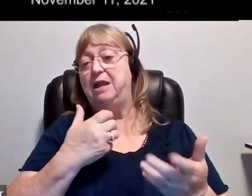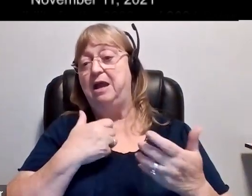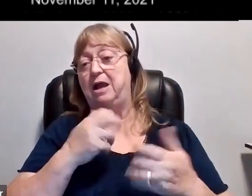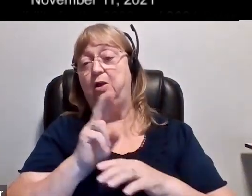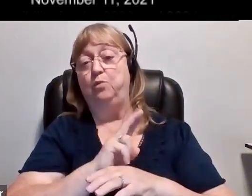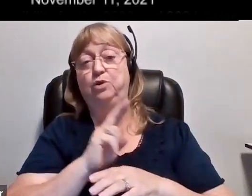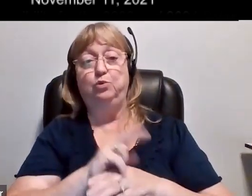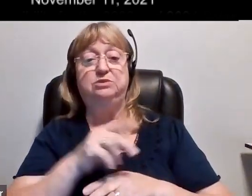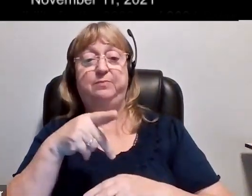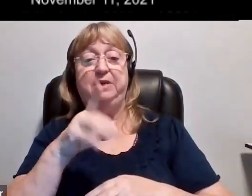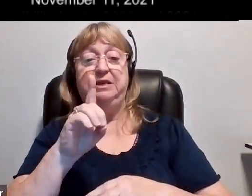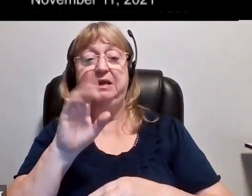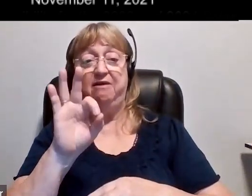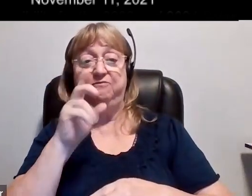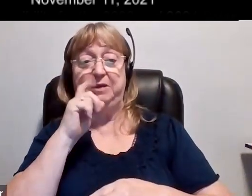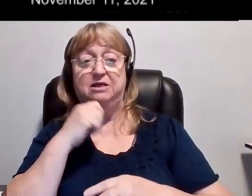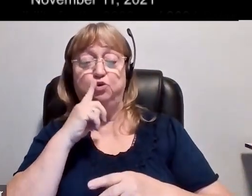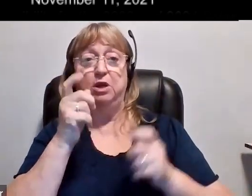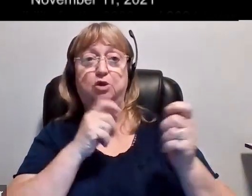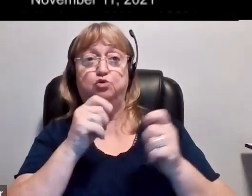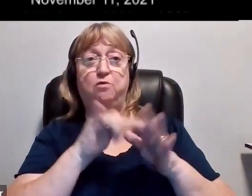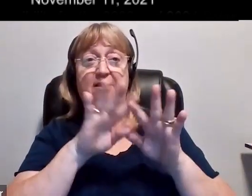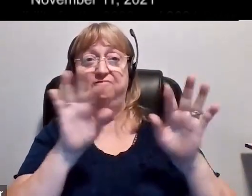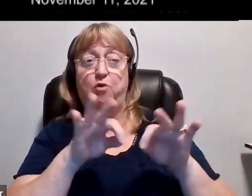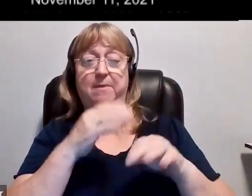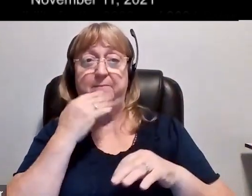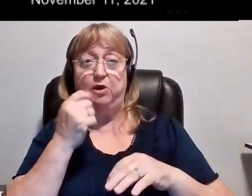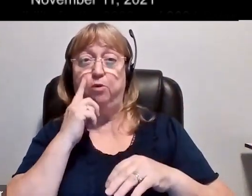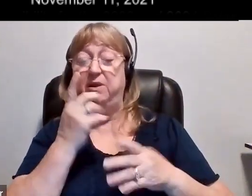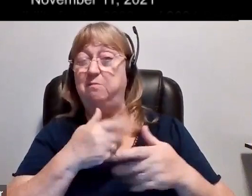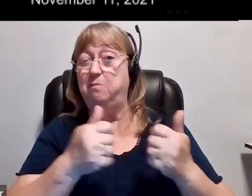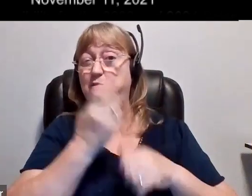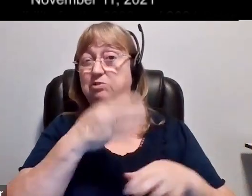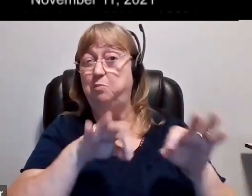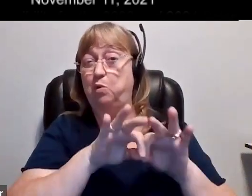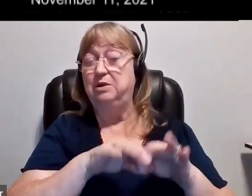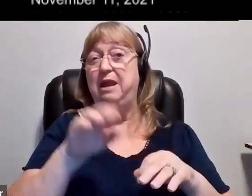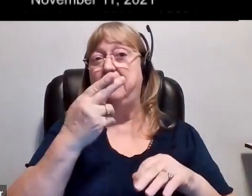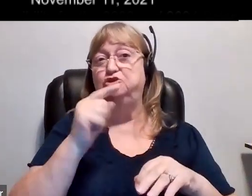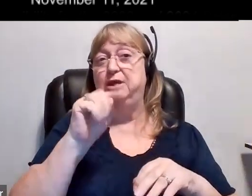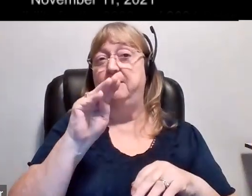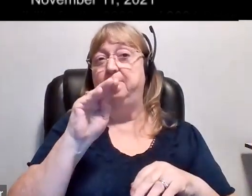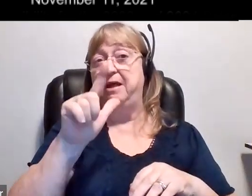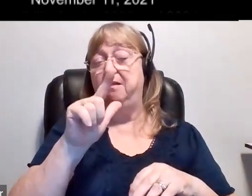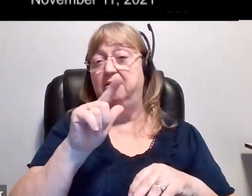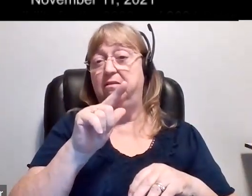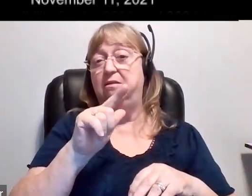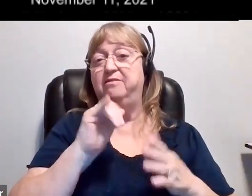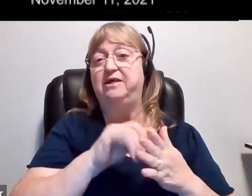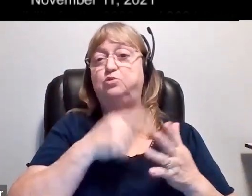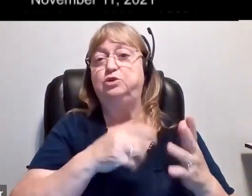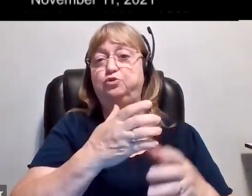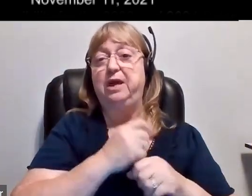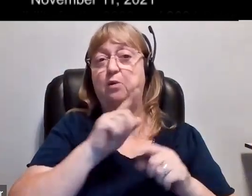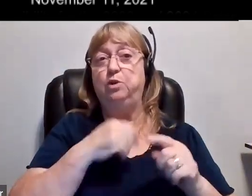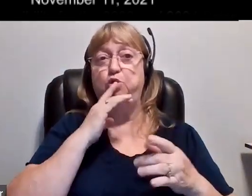because you can control the format a little bit better. But the key is the HTML version is the one that you get if you link for